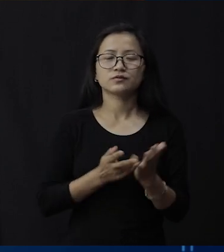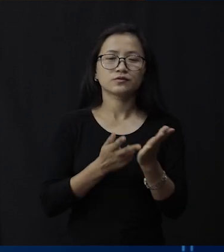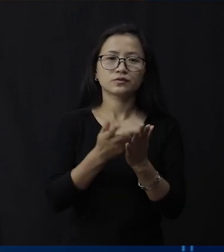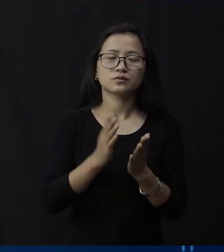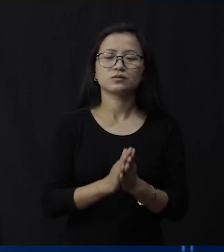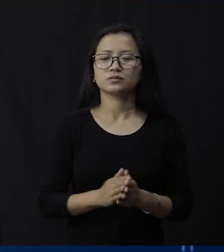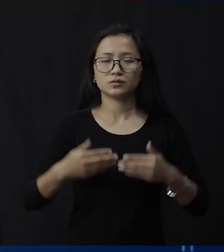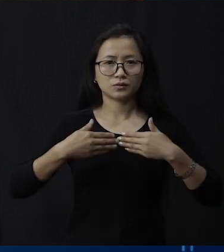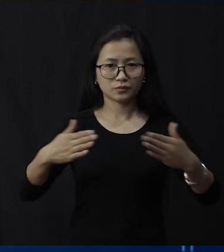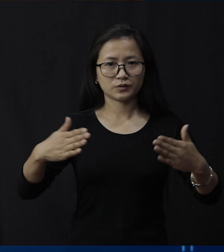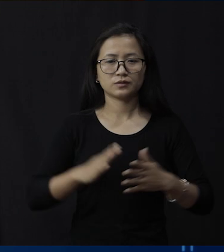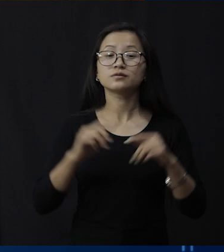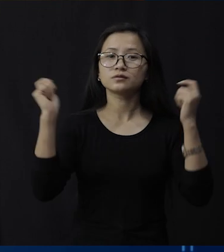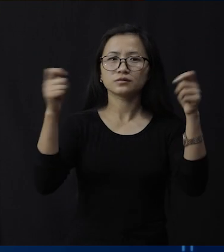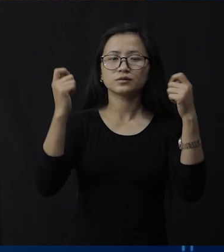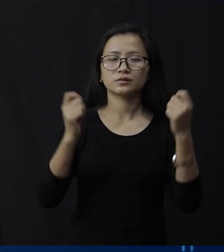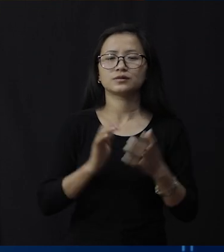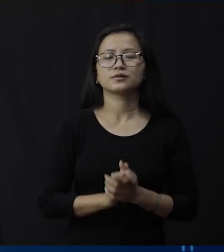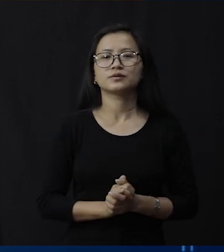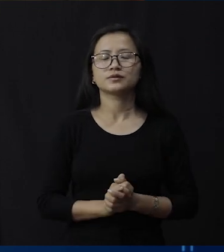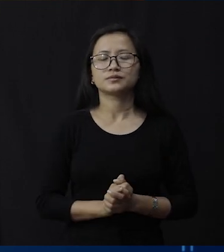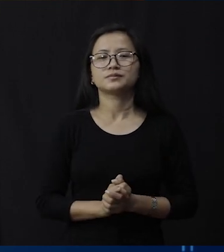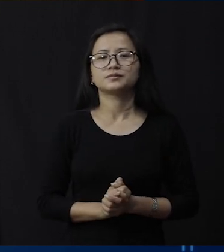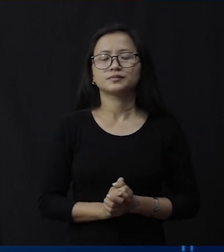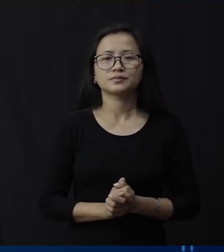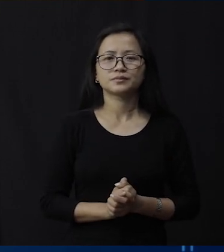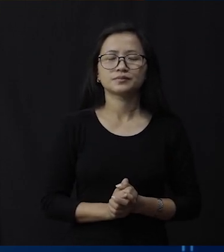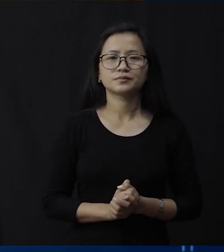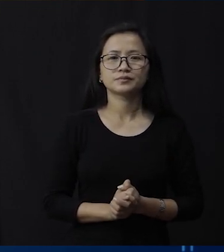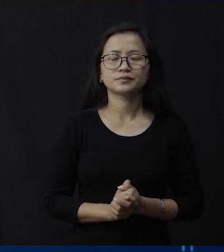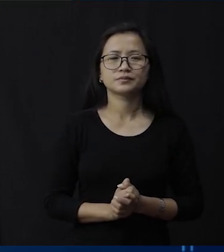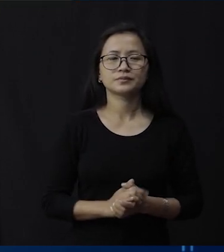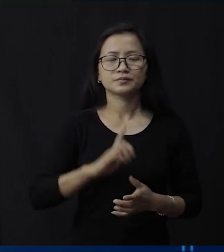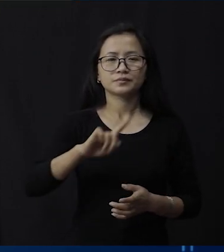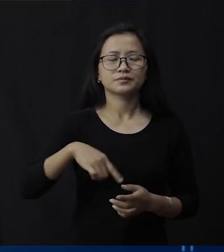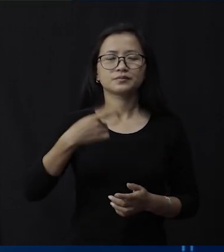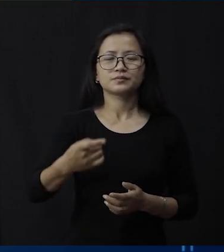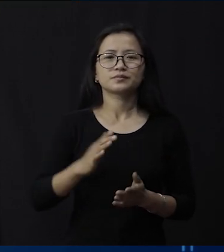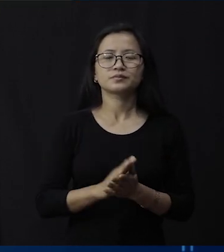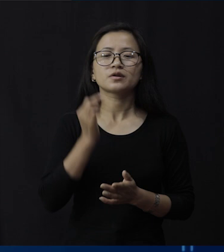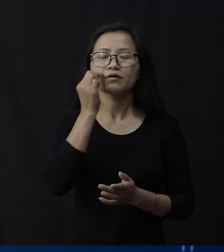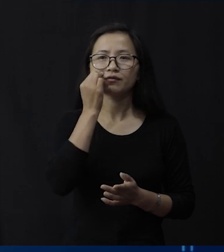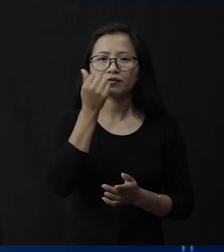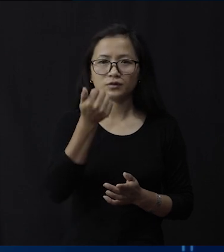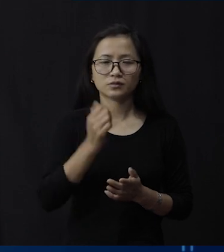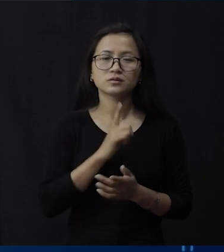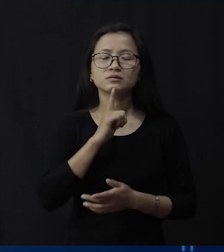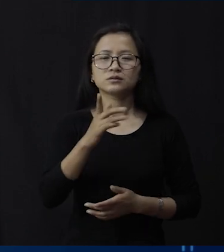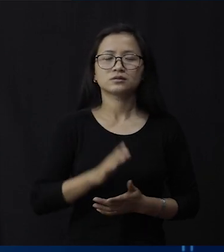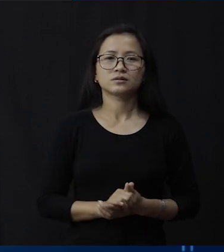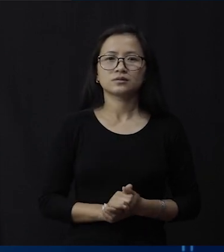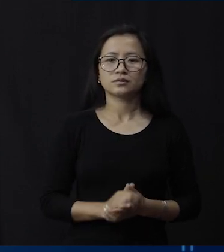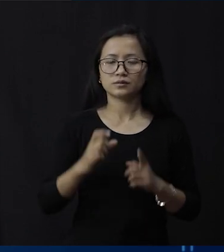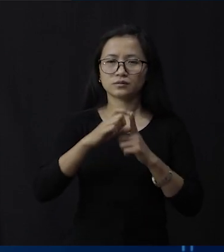to do the opening, okay? So that was inauguration. So then next, the father told him